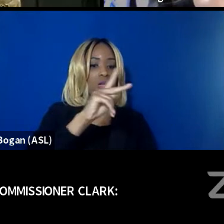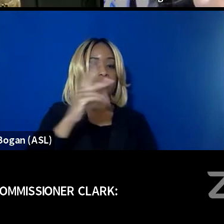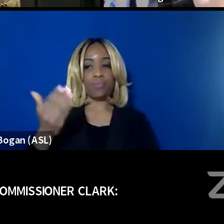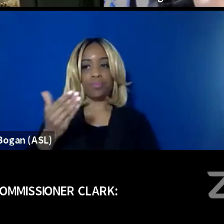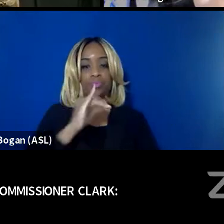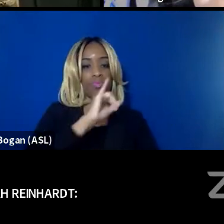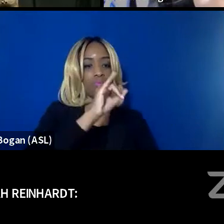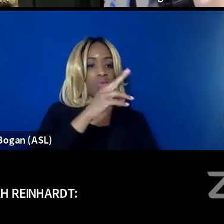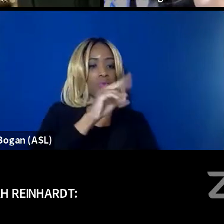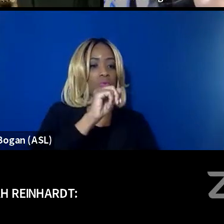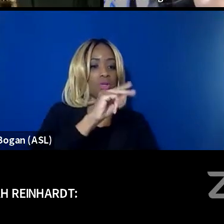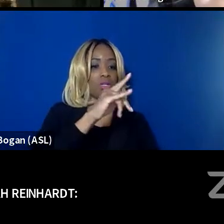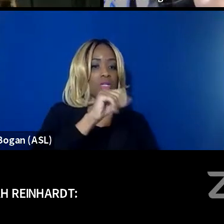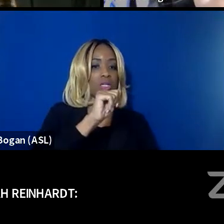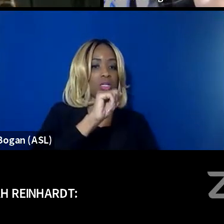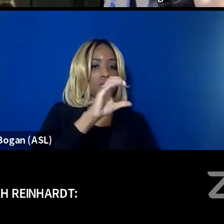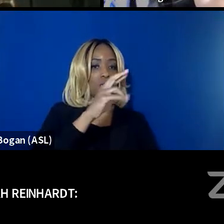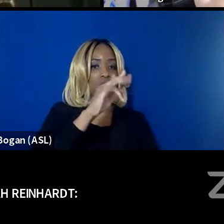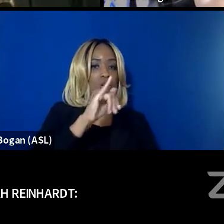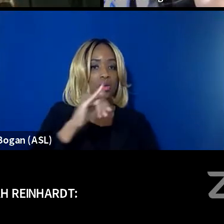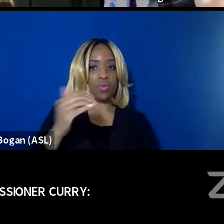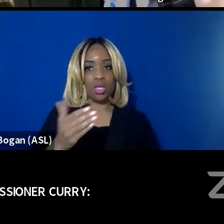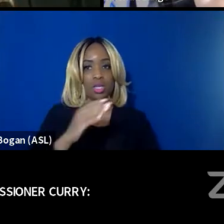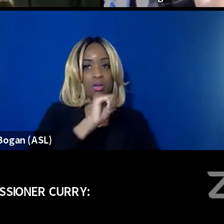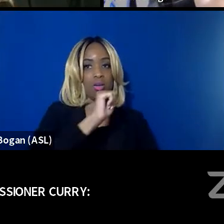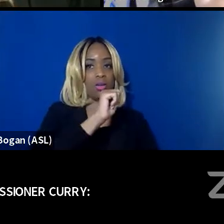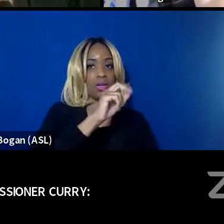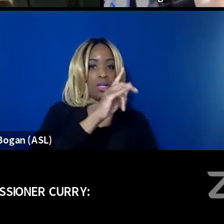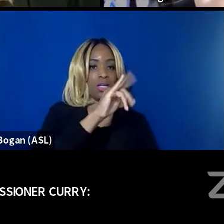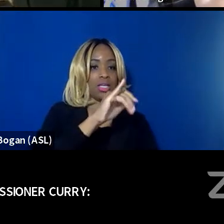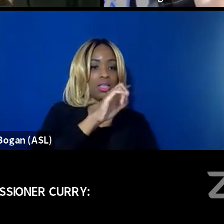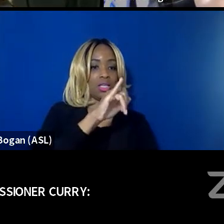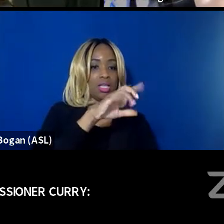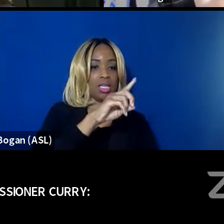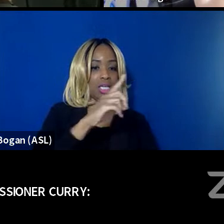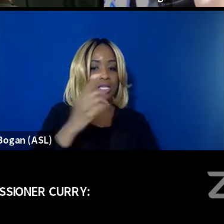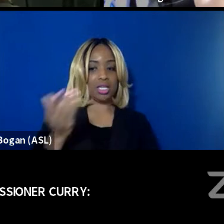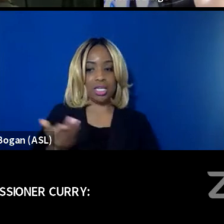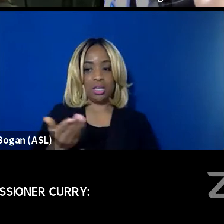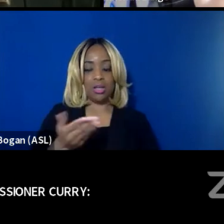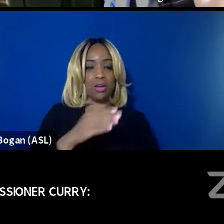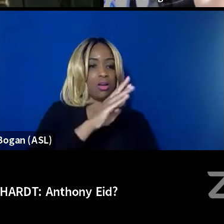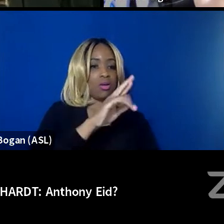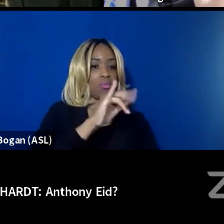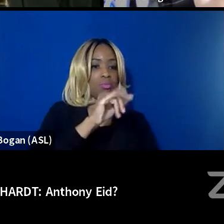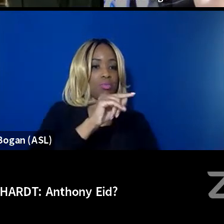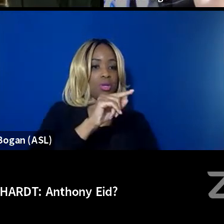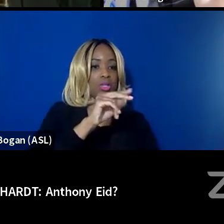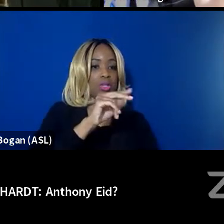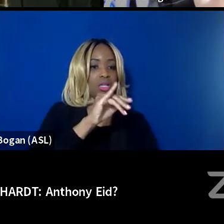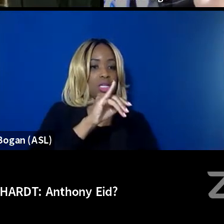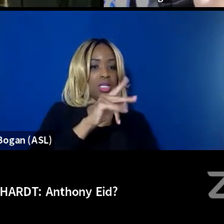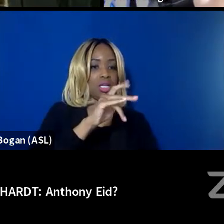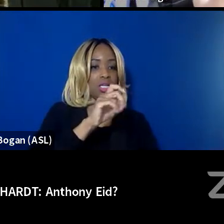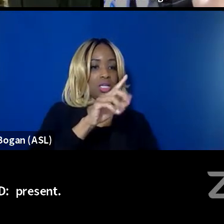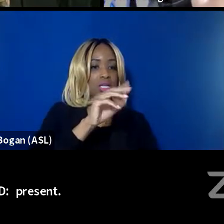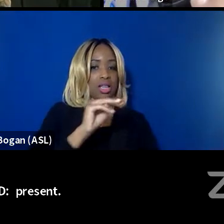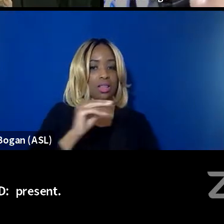Curry. Present. Anthony Eade. Present. Brittany Callum. Present.